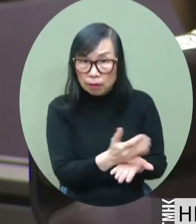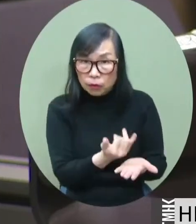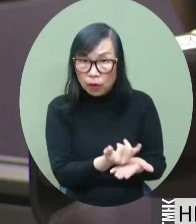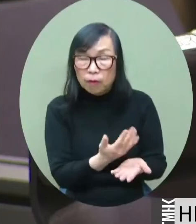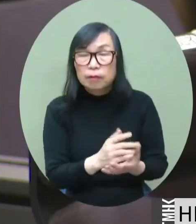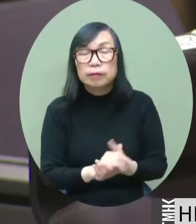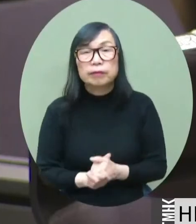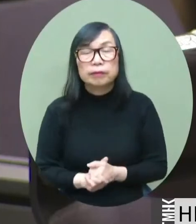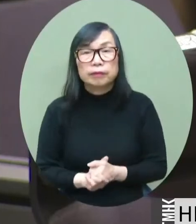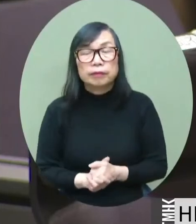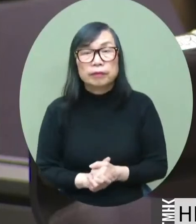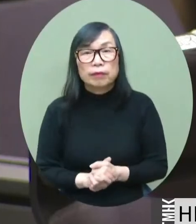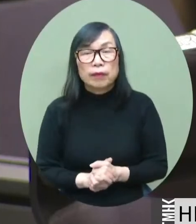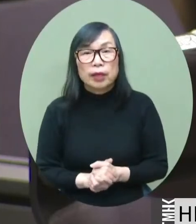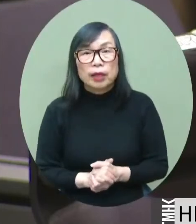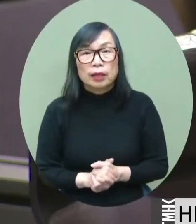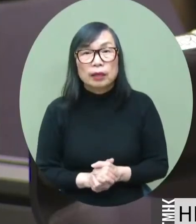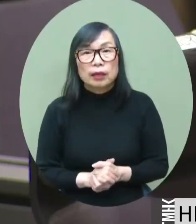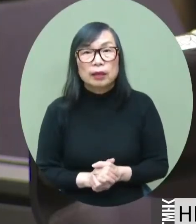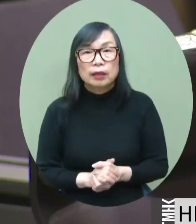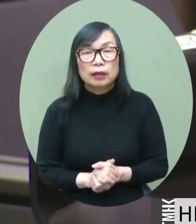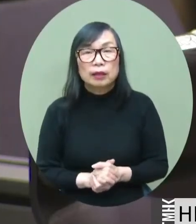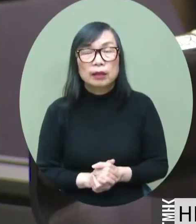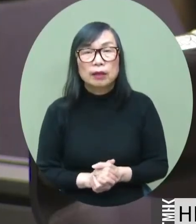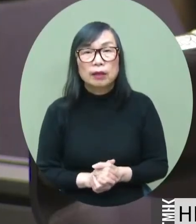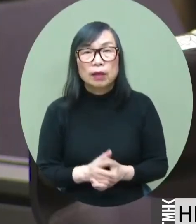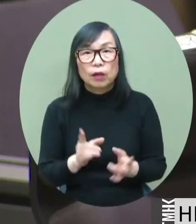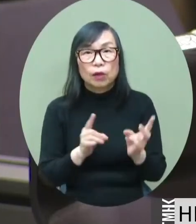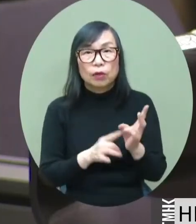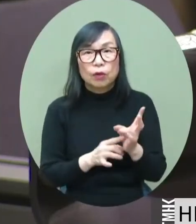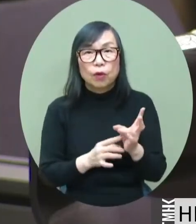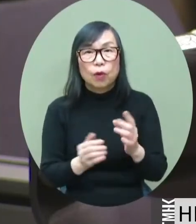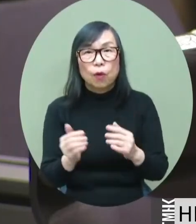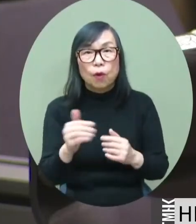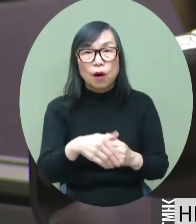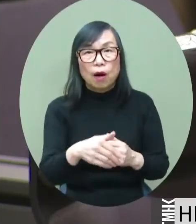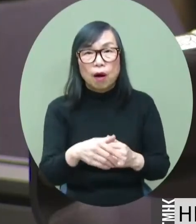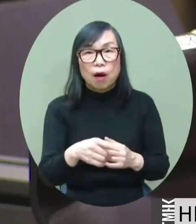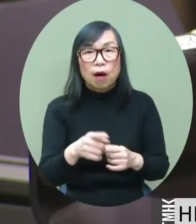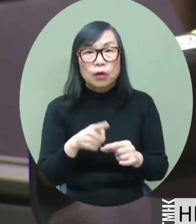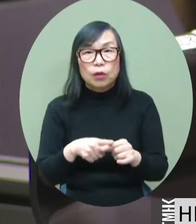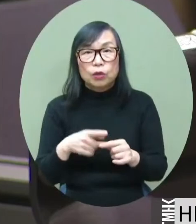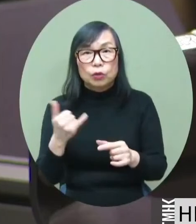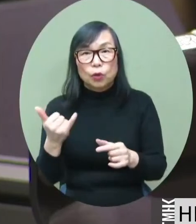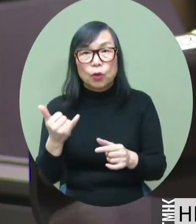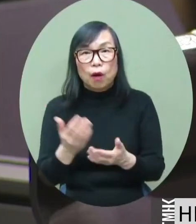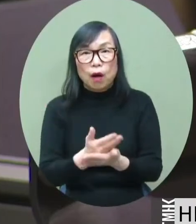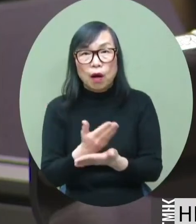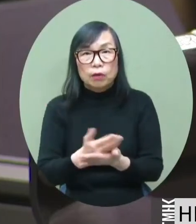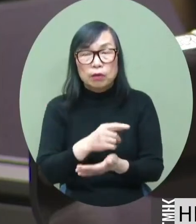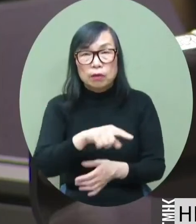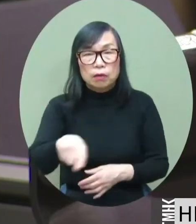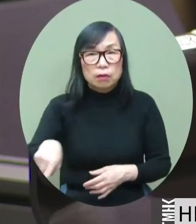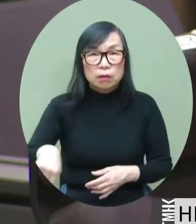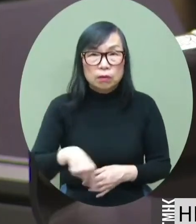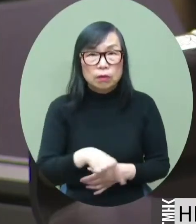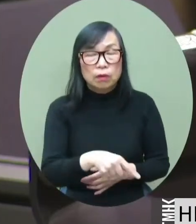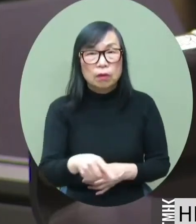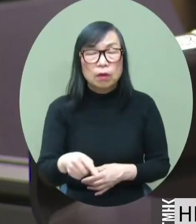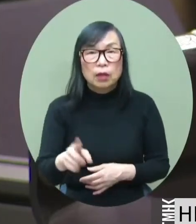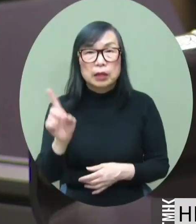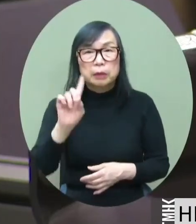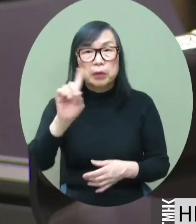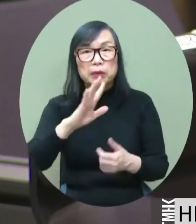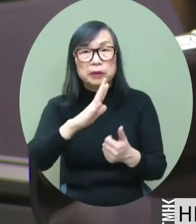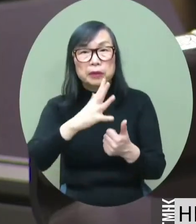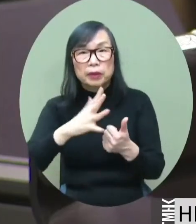the supply for the overall quarantine centers? Where will the patients currently staying in Penny's Bay move to? Will there be